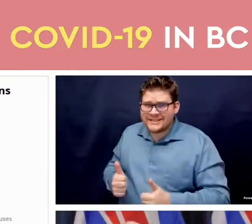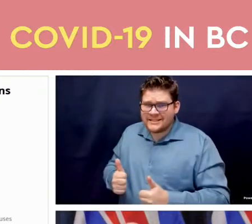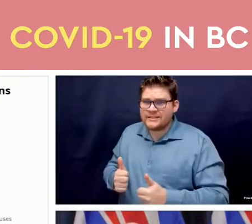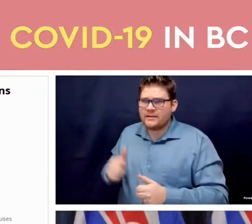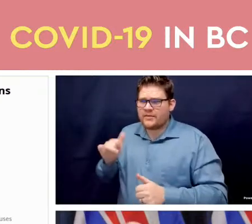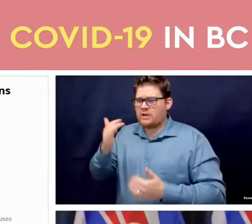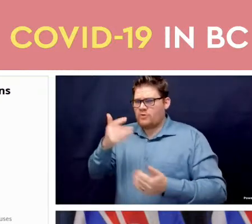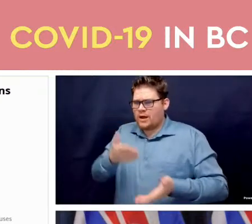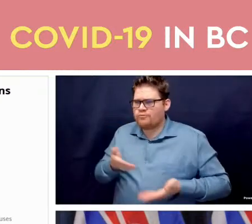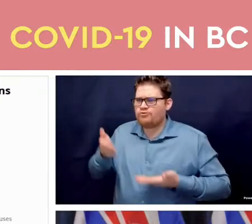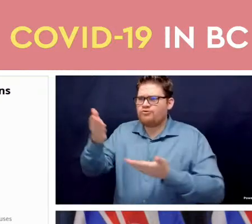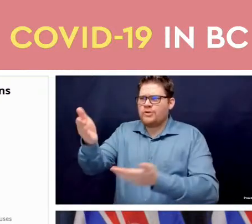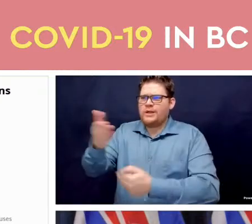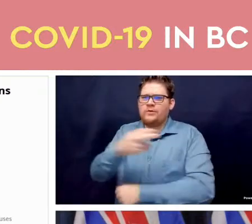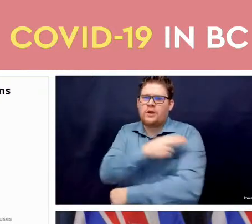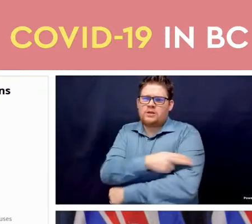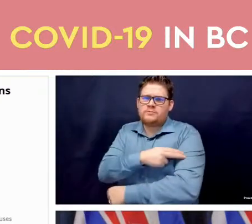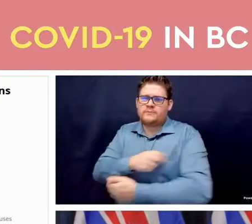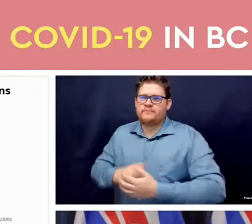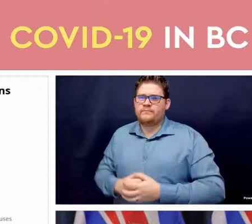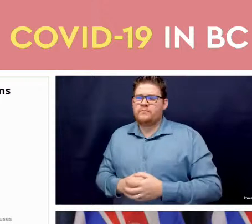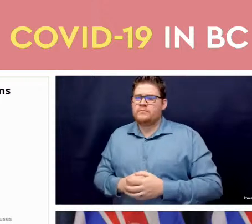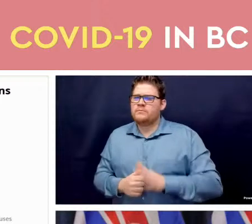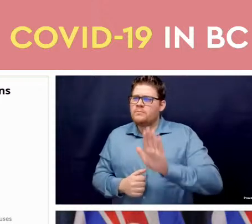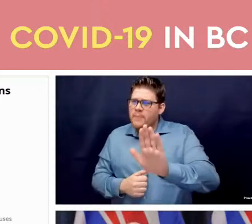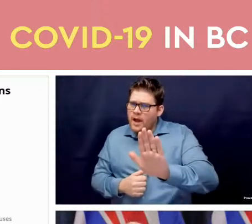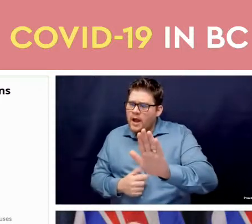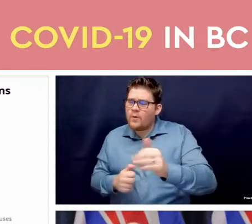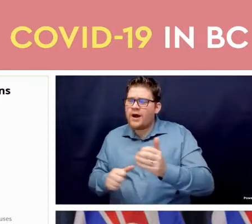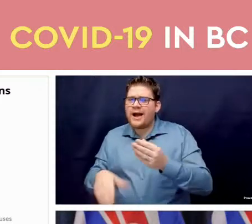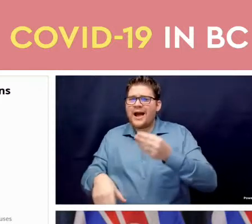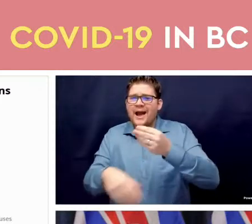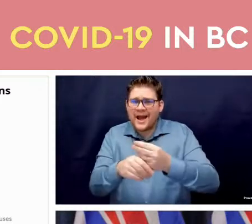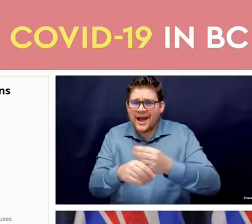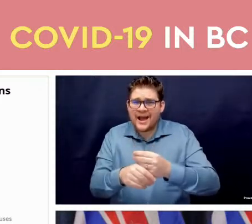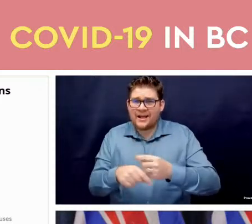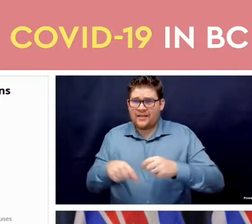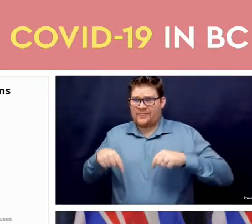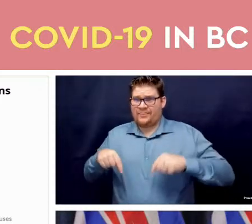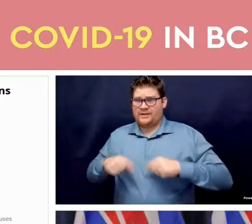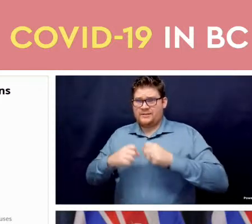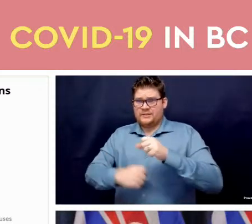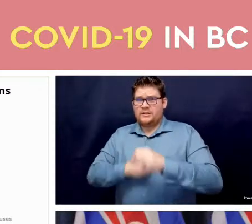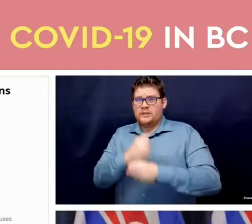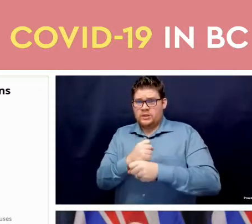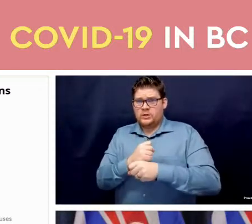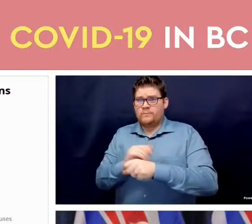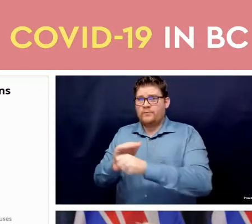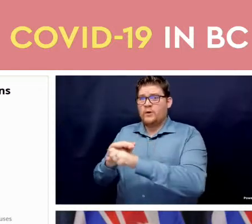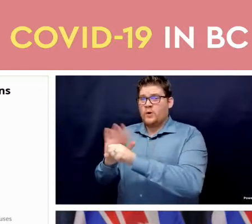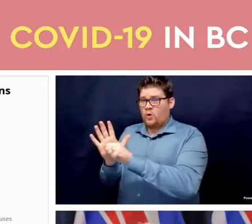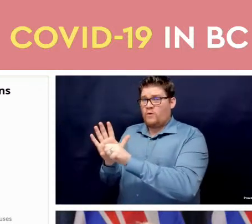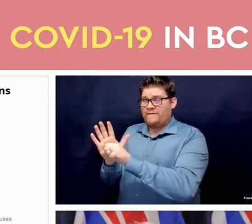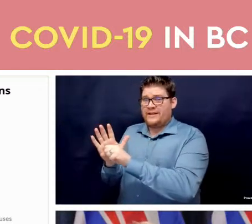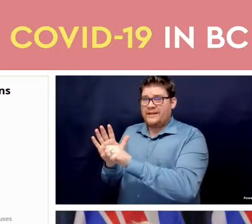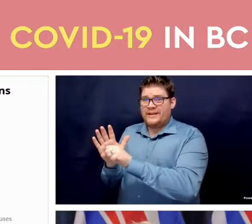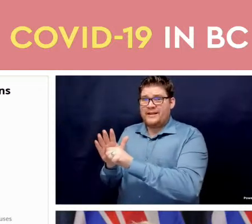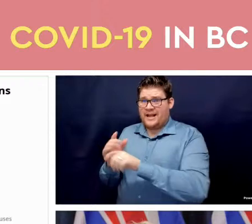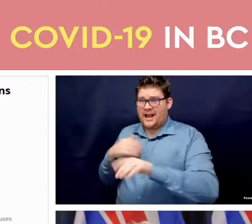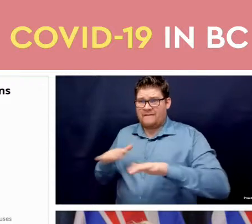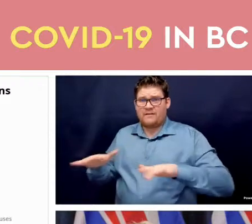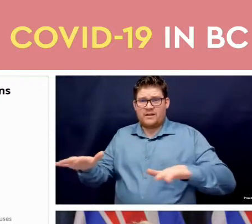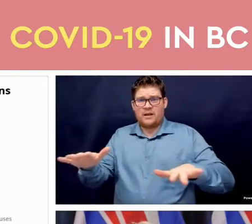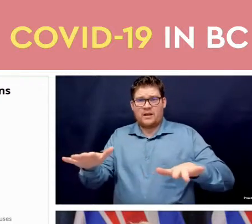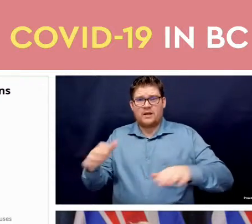other respiratory viruses that are circulating this year and are causing illness in young people and in long-term care